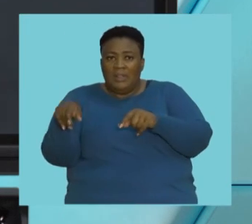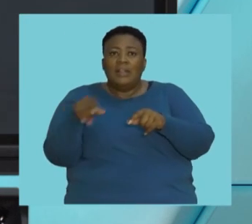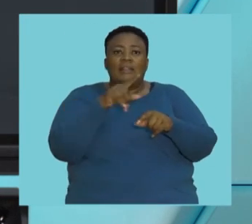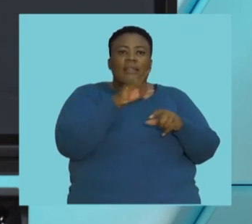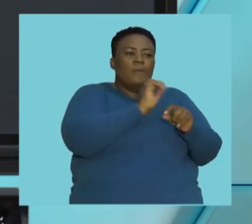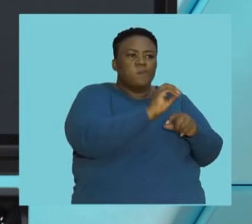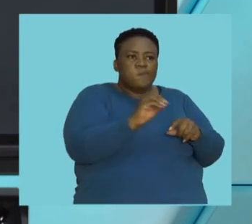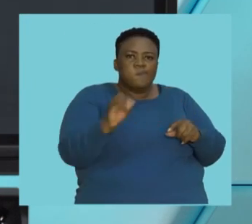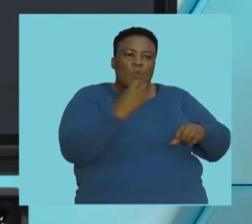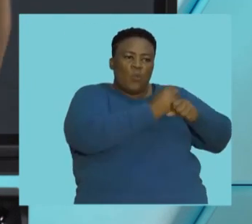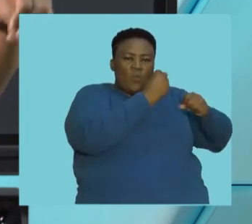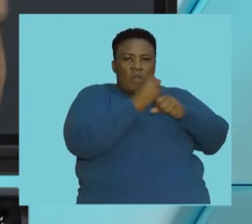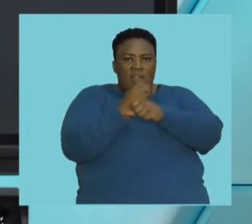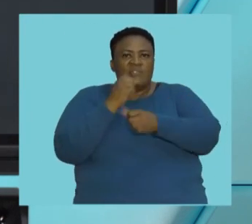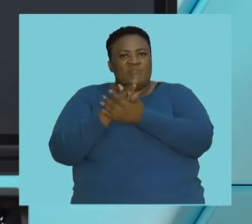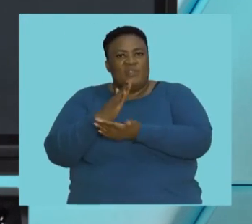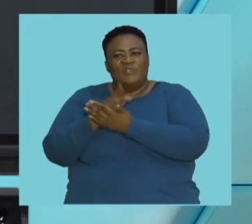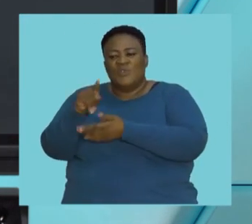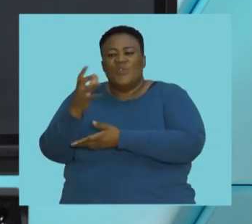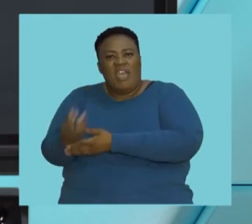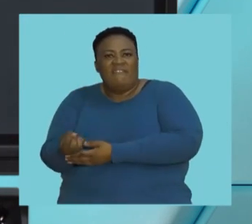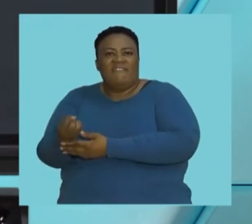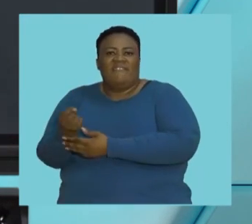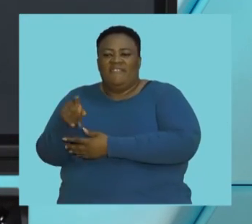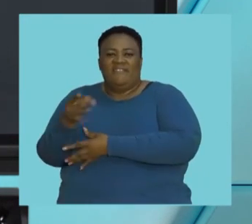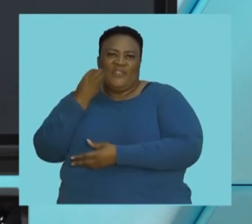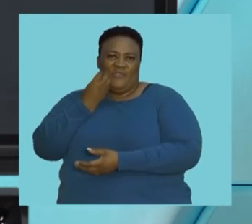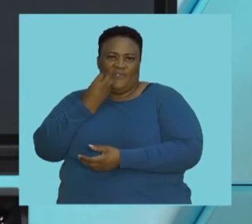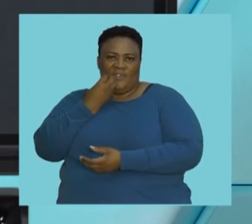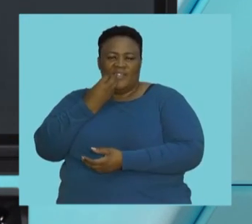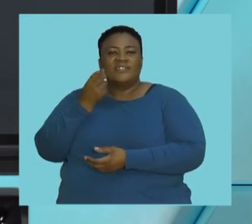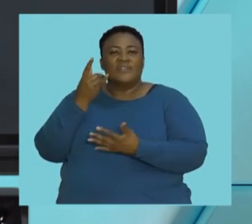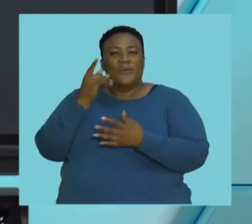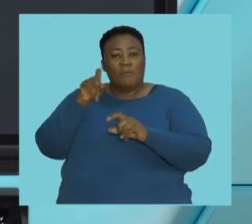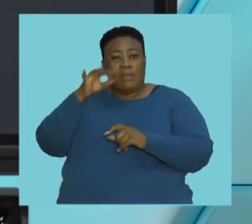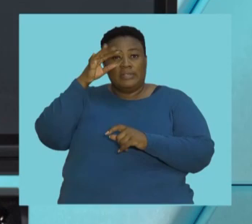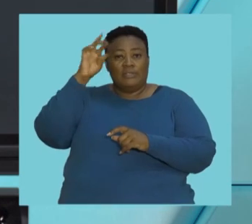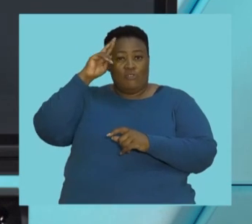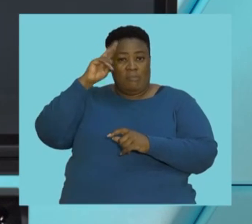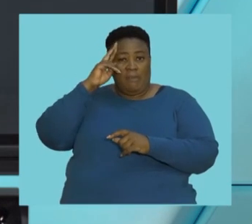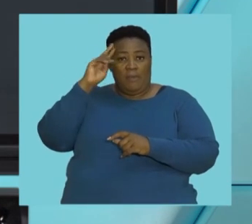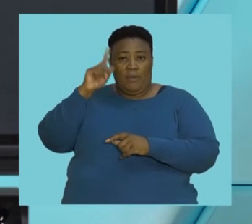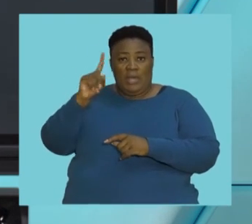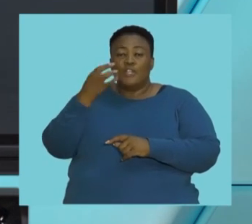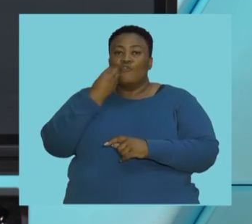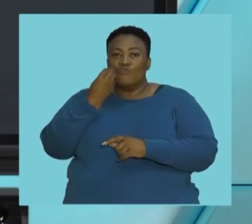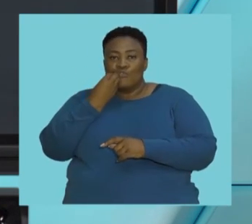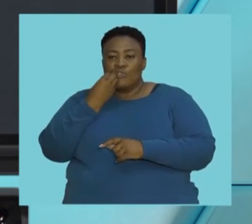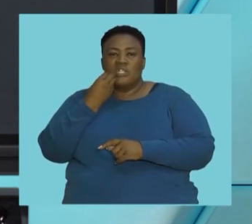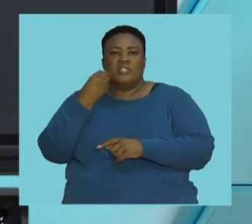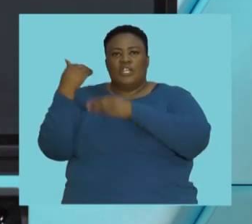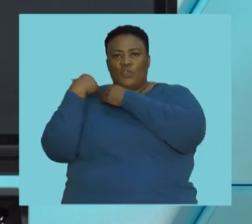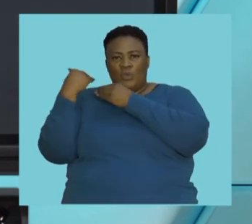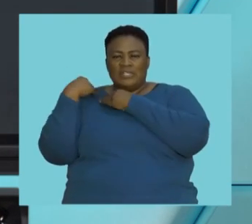of individuals that have invested in the production of that food. It's hence important for us to remember that food security is something that we need